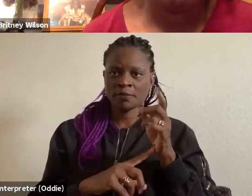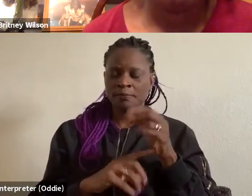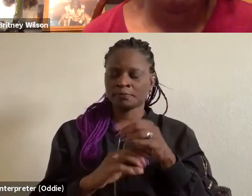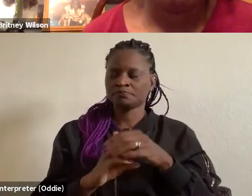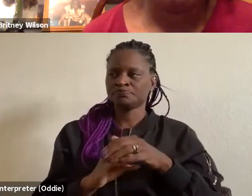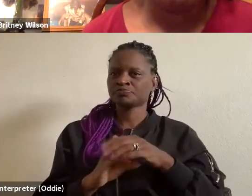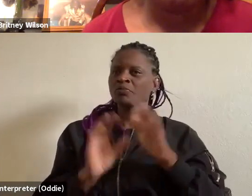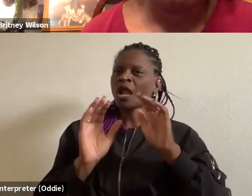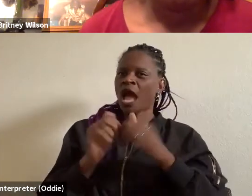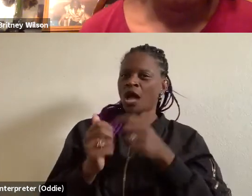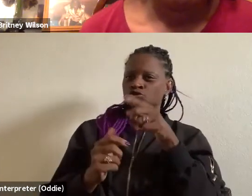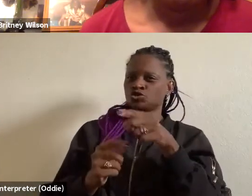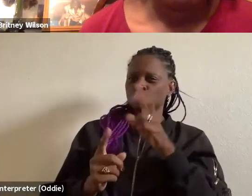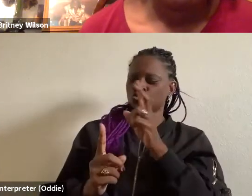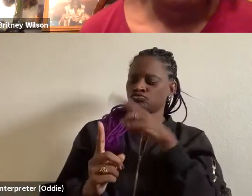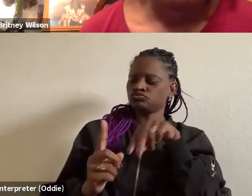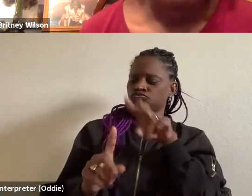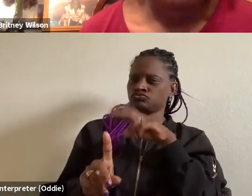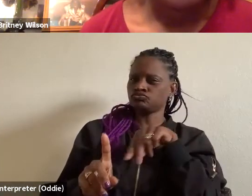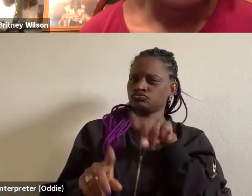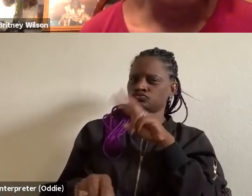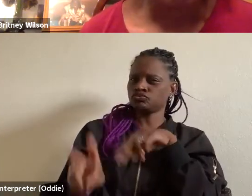that situation years later?